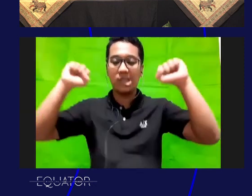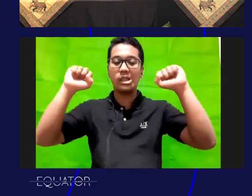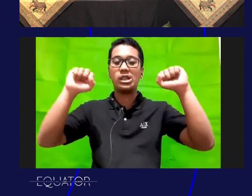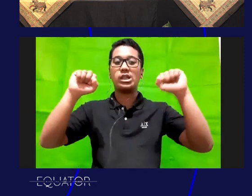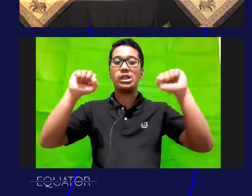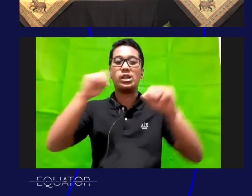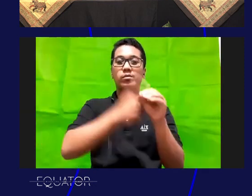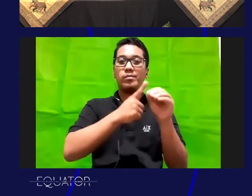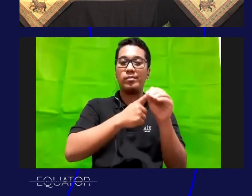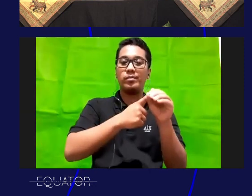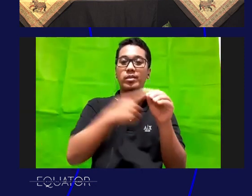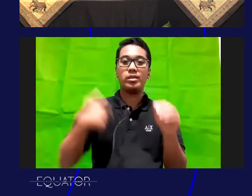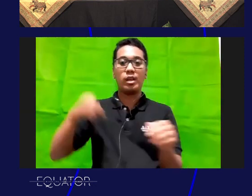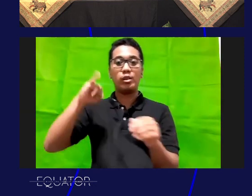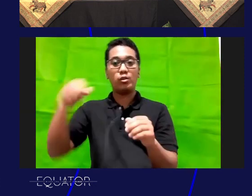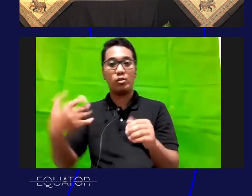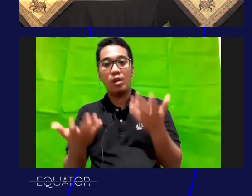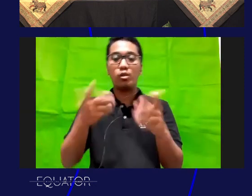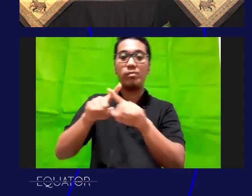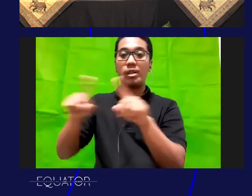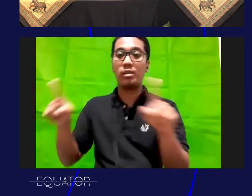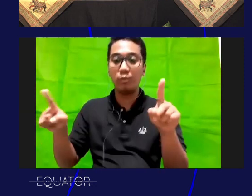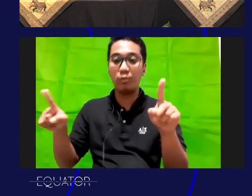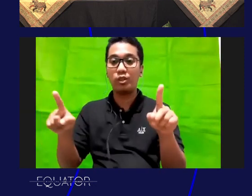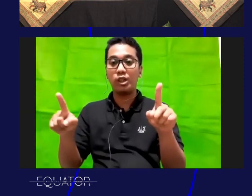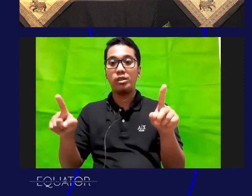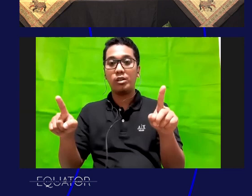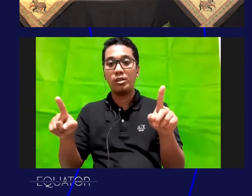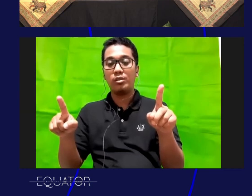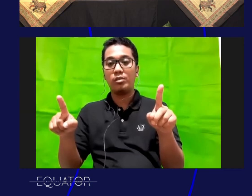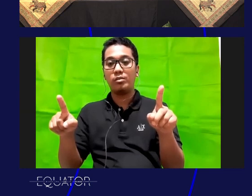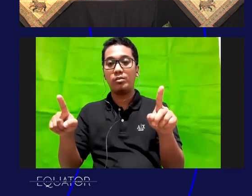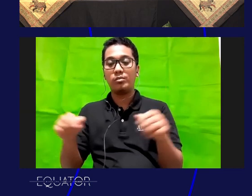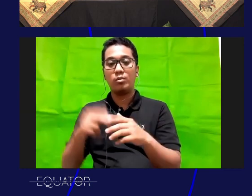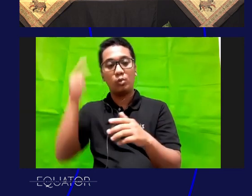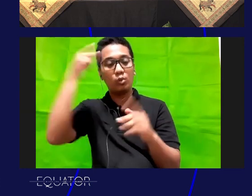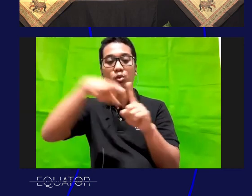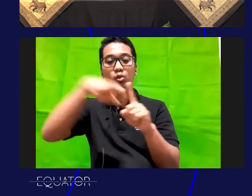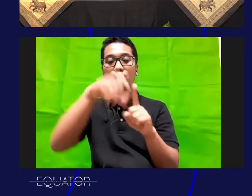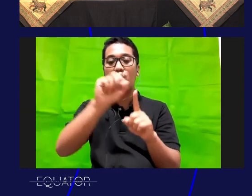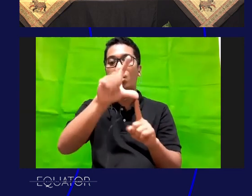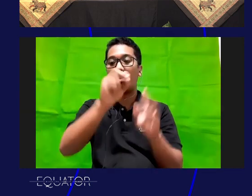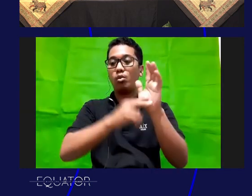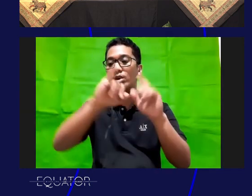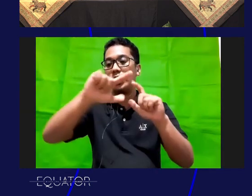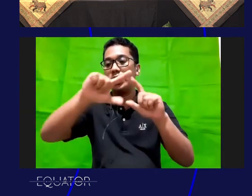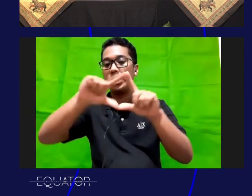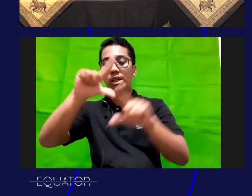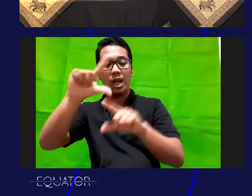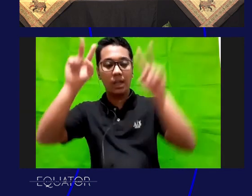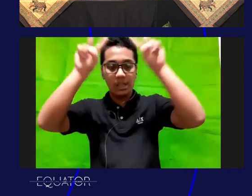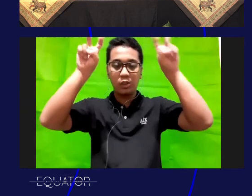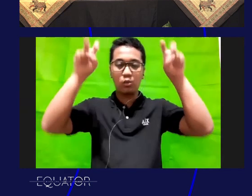also, even though they were not formerly colonial countries anymore, they still keep the structures